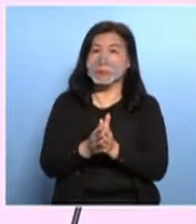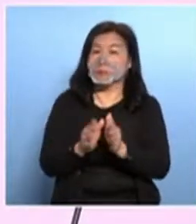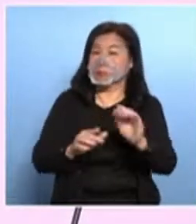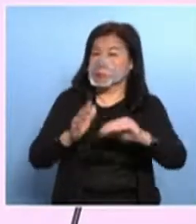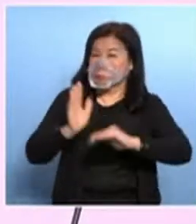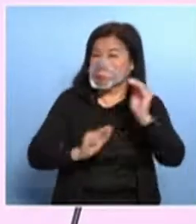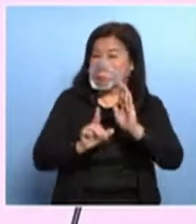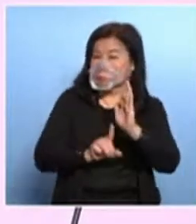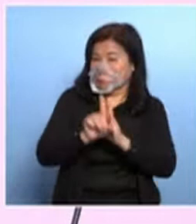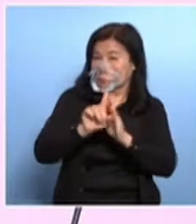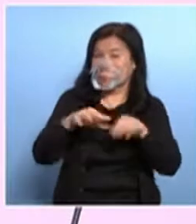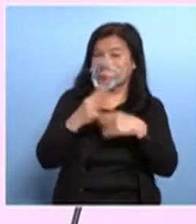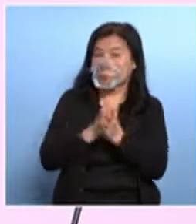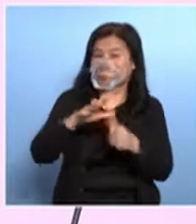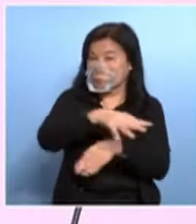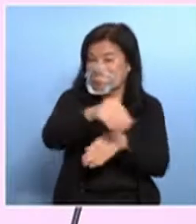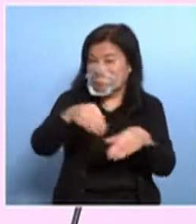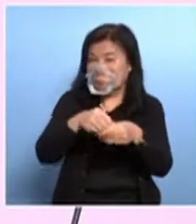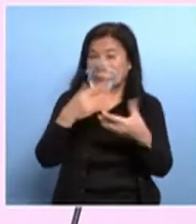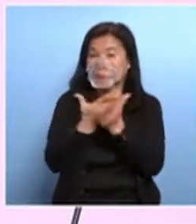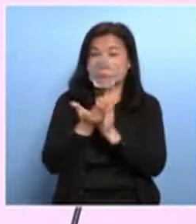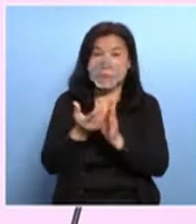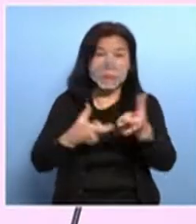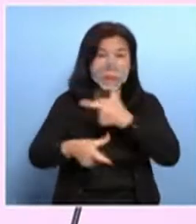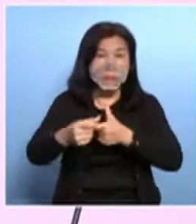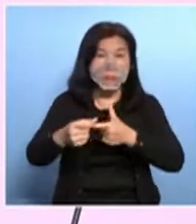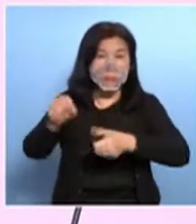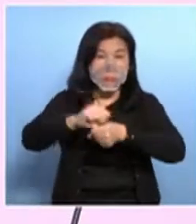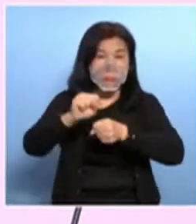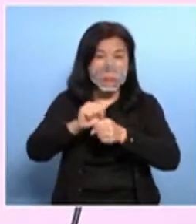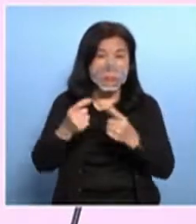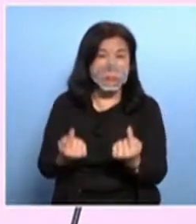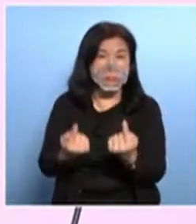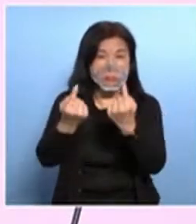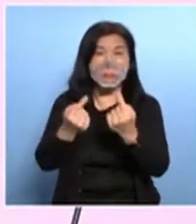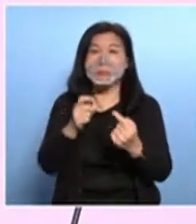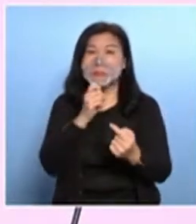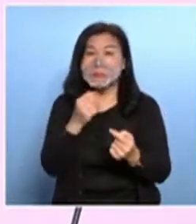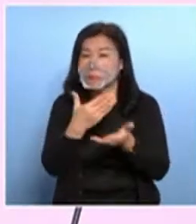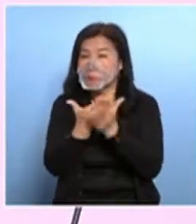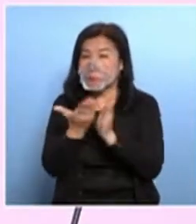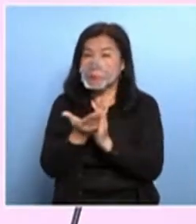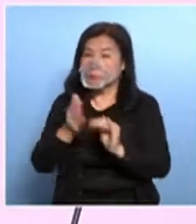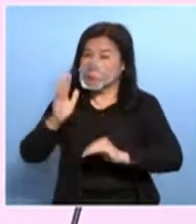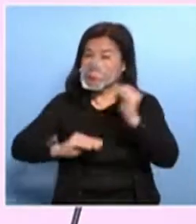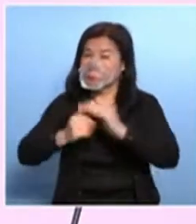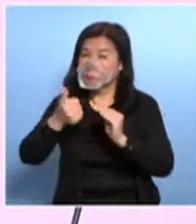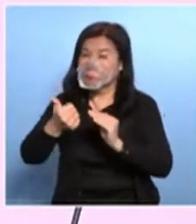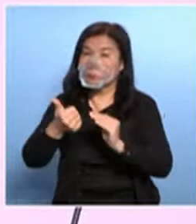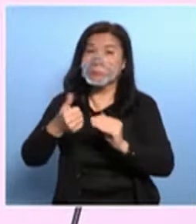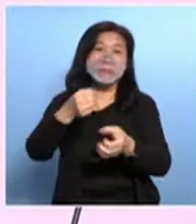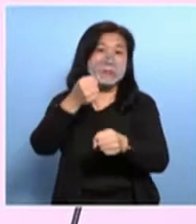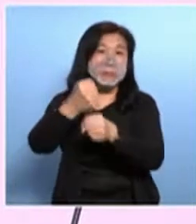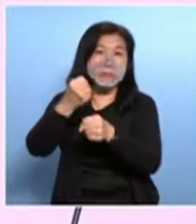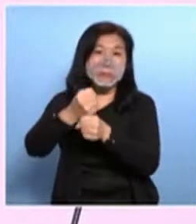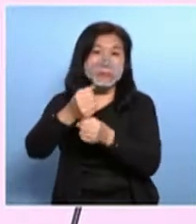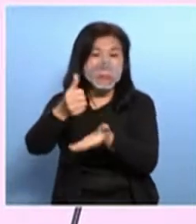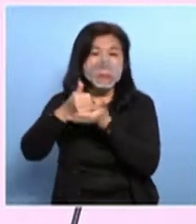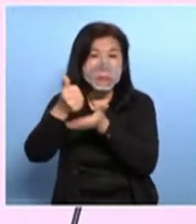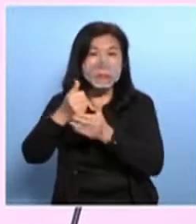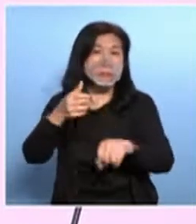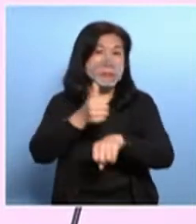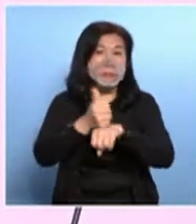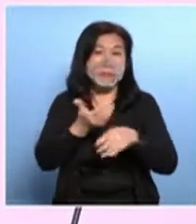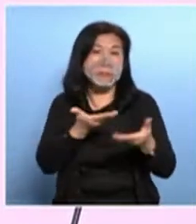and inclusive economic growth, thereby creating more high-quality and diverse employment opportunities. This will